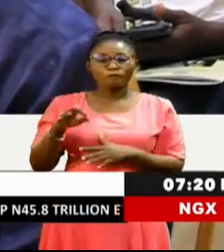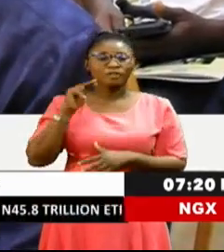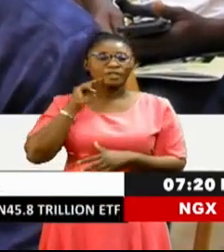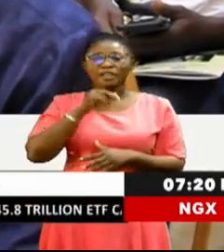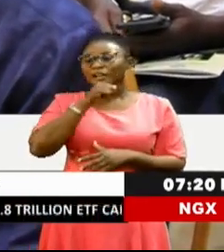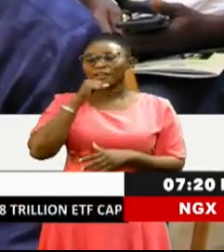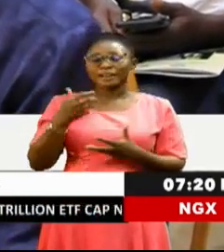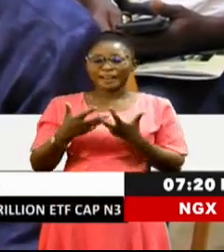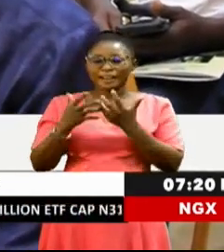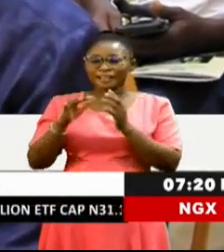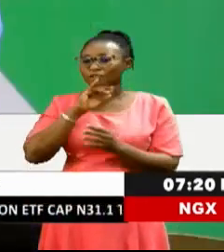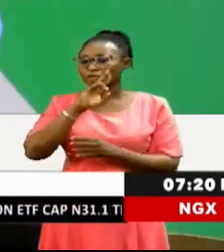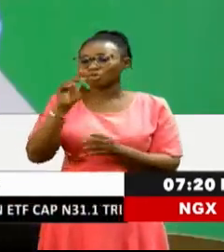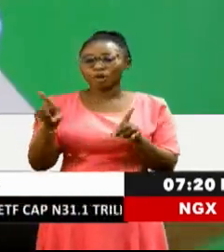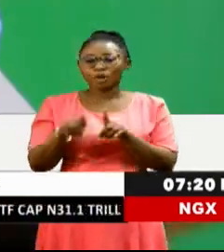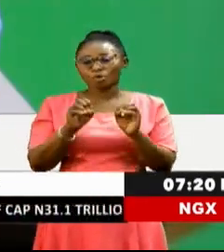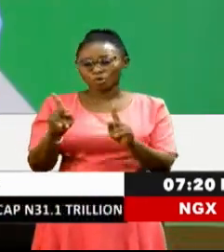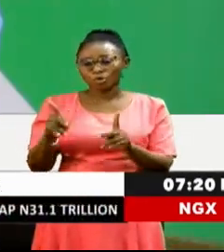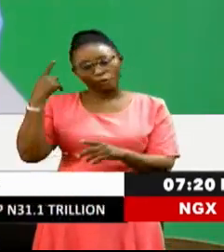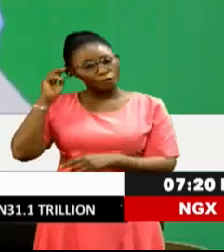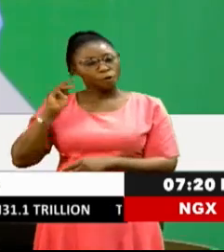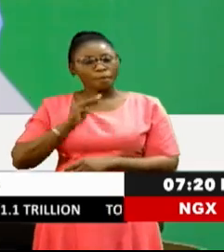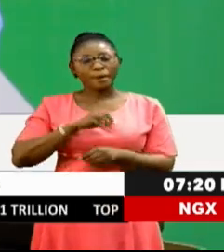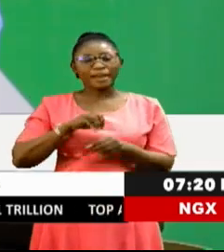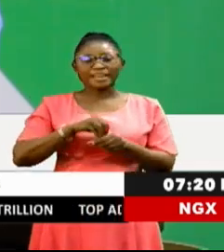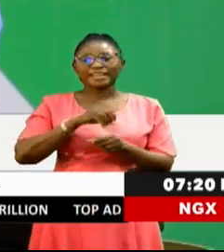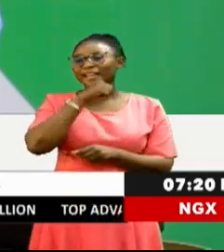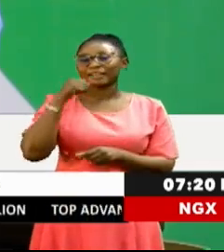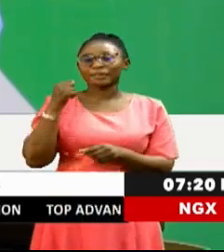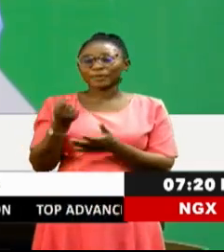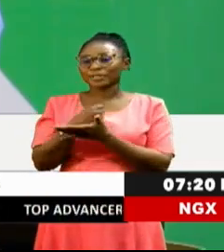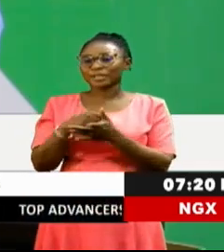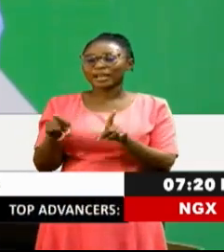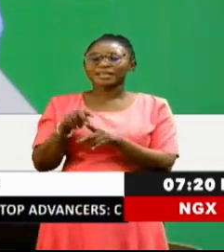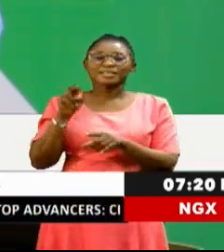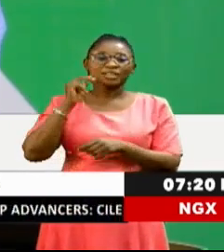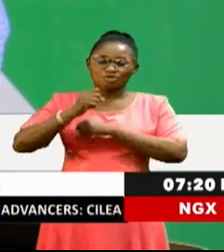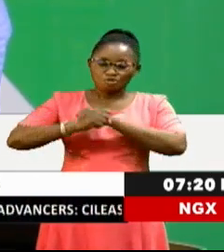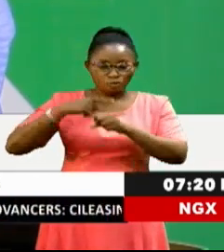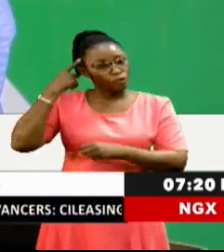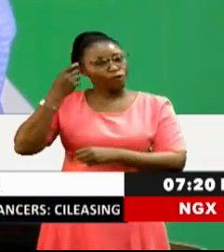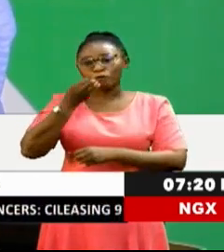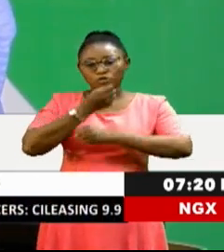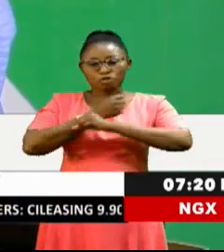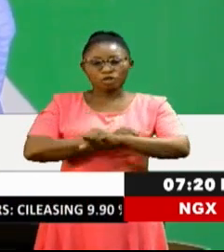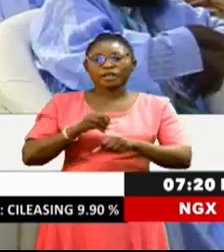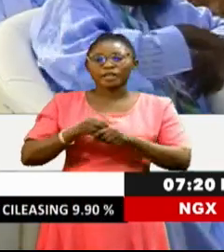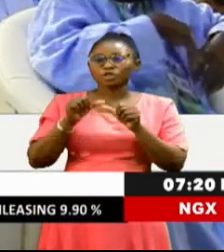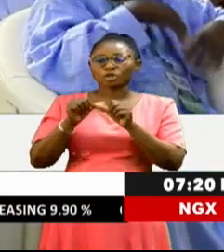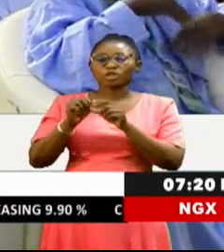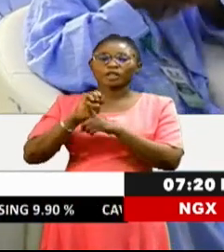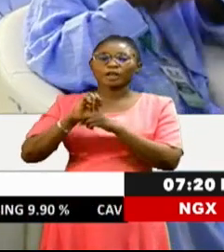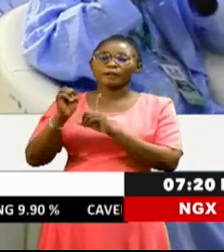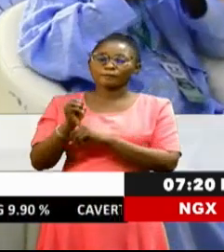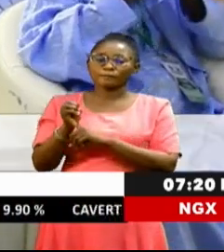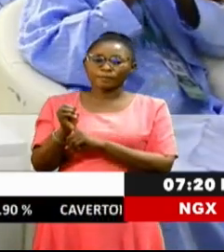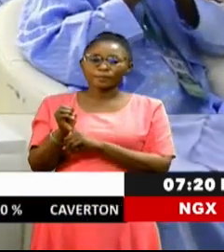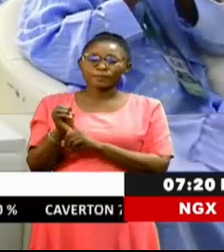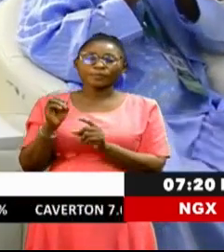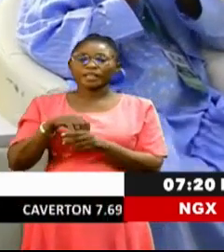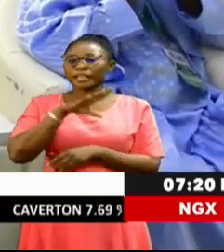being used to aggregate opportunities for members in the agricultural sector as Nigeria strives for food security in a sustainable environment.